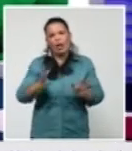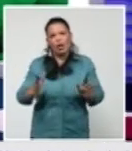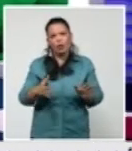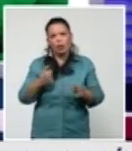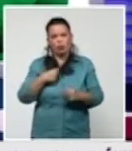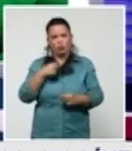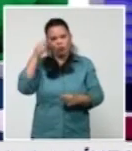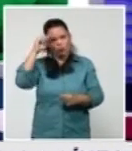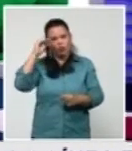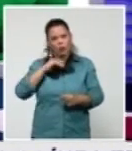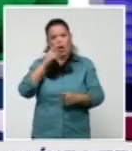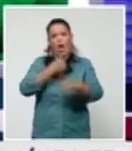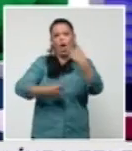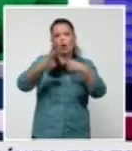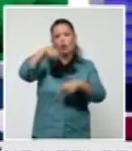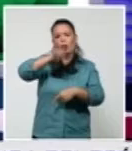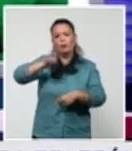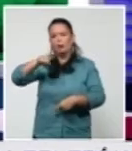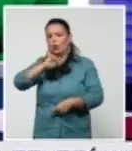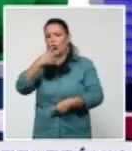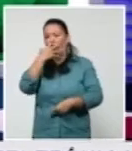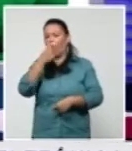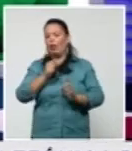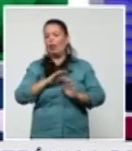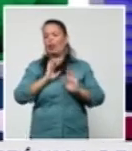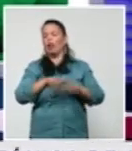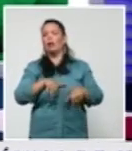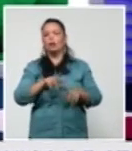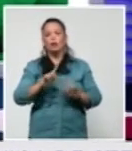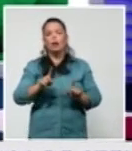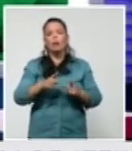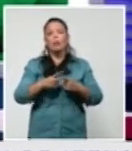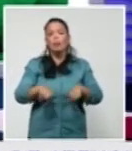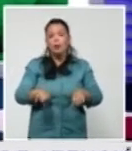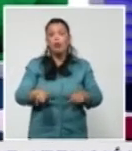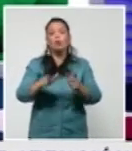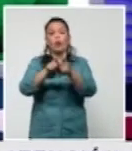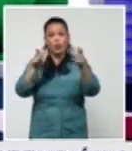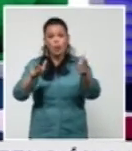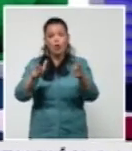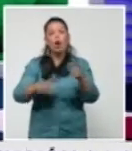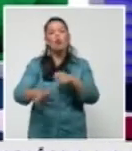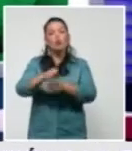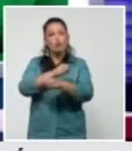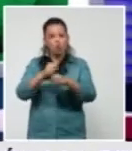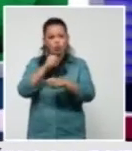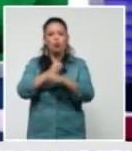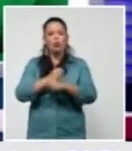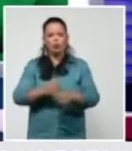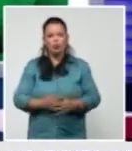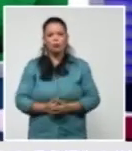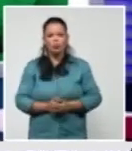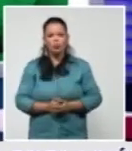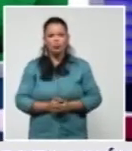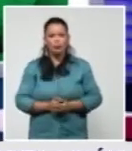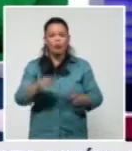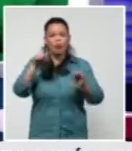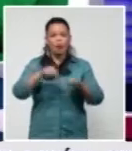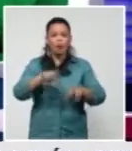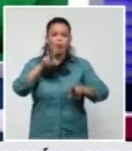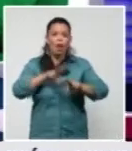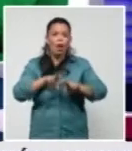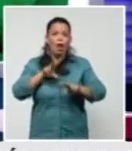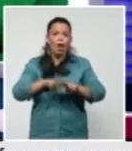174 women and 244 men were diagnosed with the virus this past week. 314 were